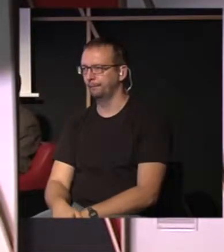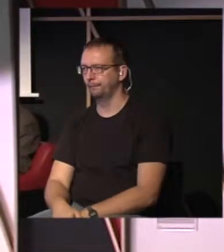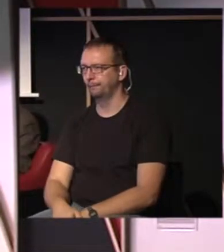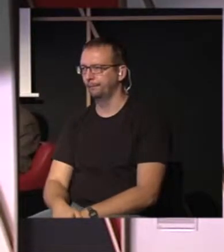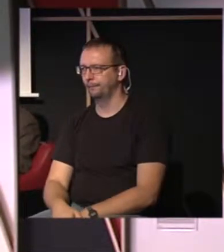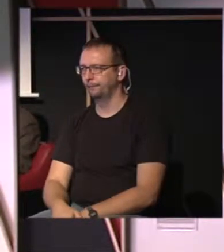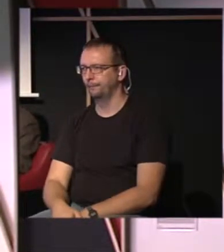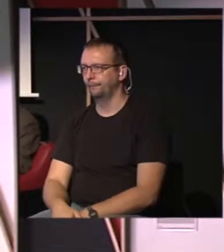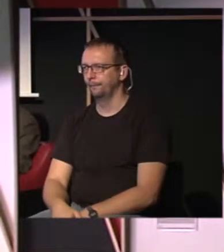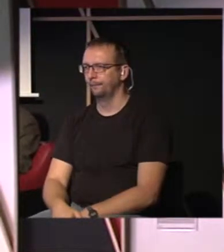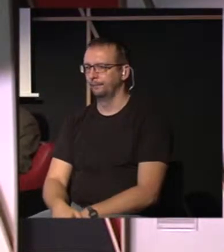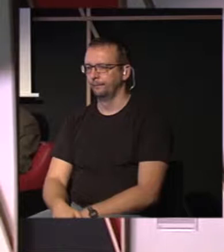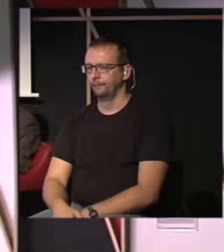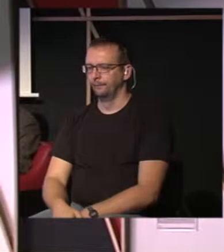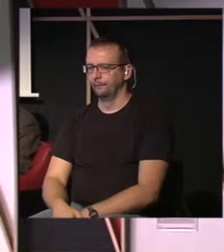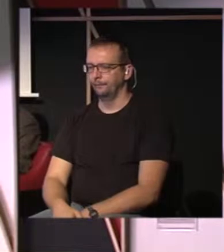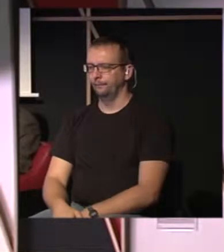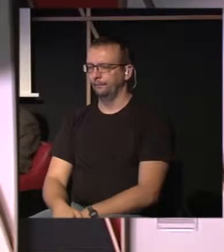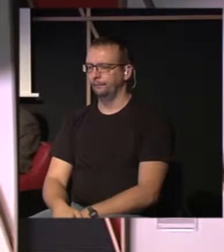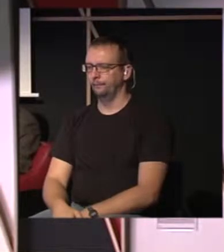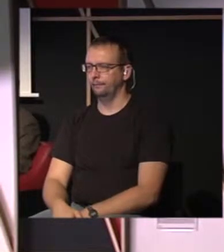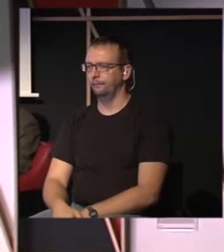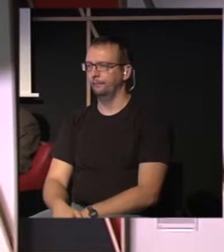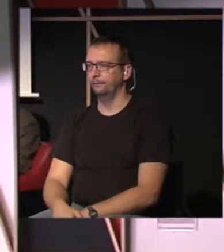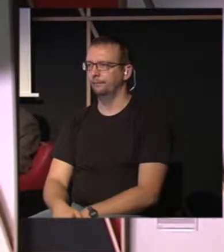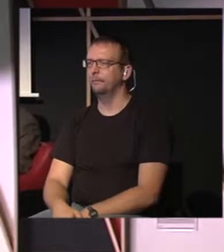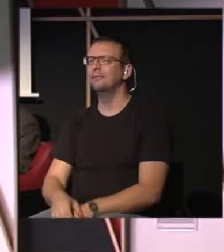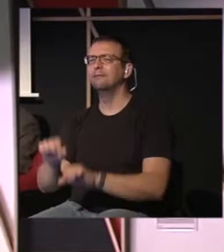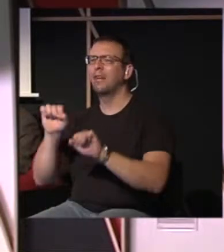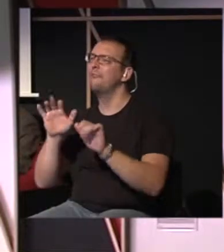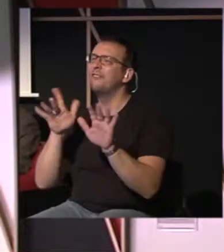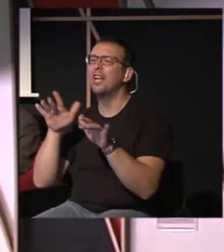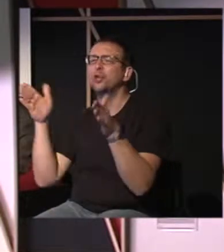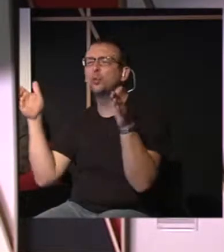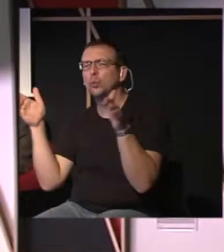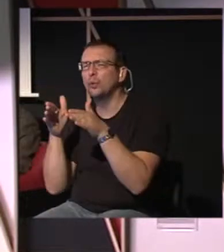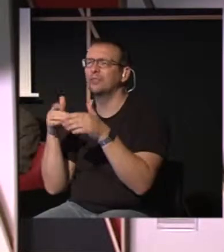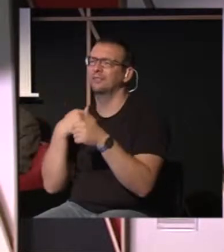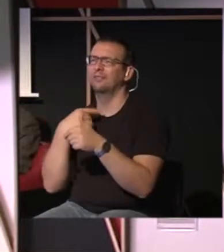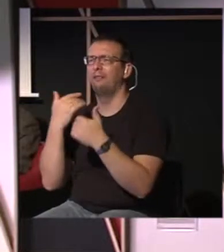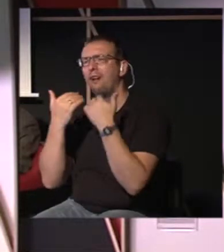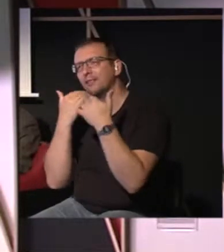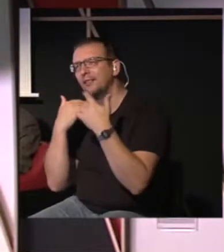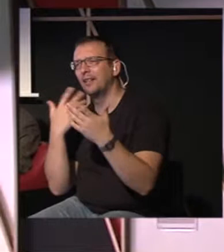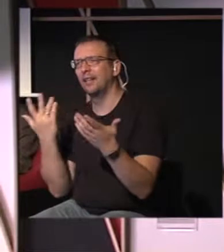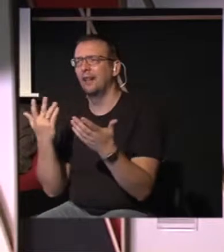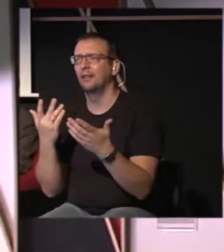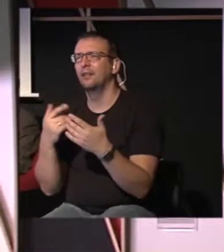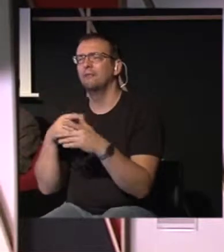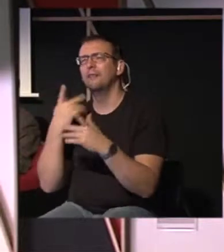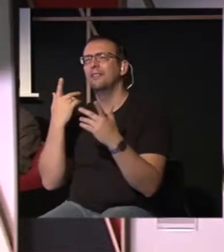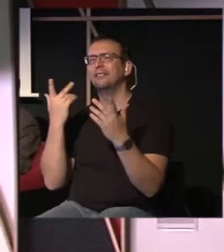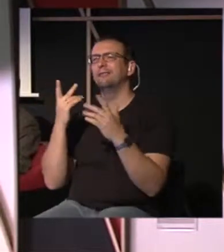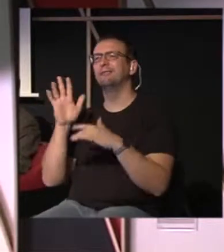So Amy, just could you at first give us a brief overview of your employment history and your role at Cafe? Yes, of course